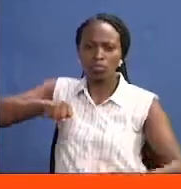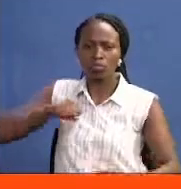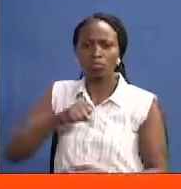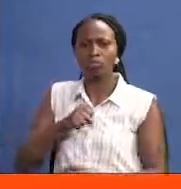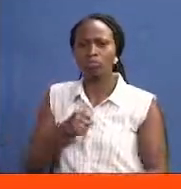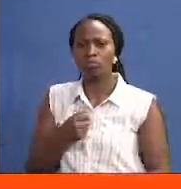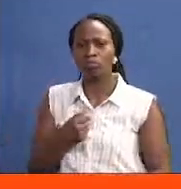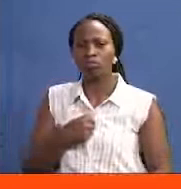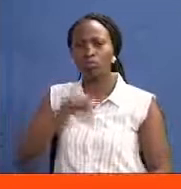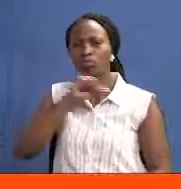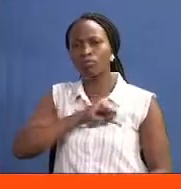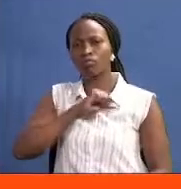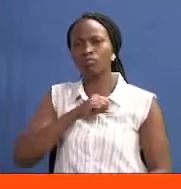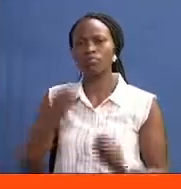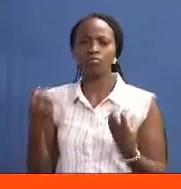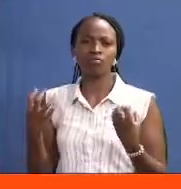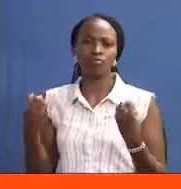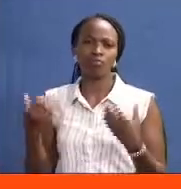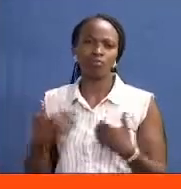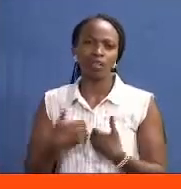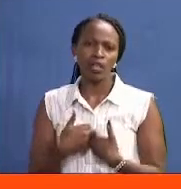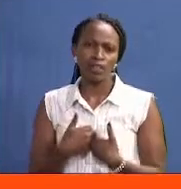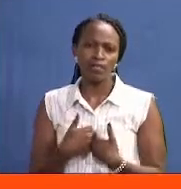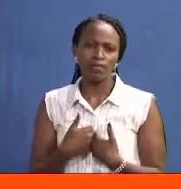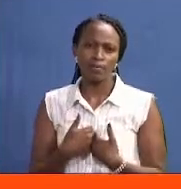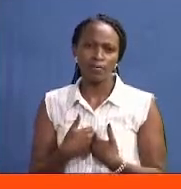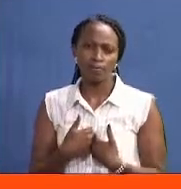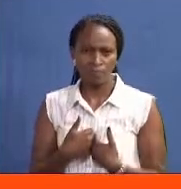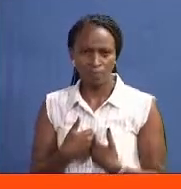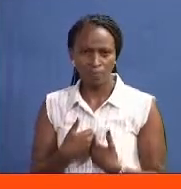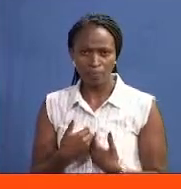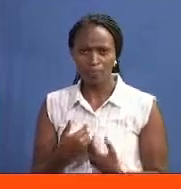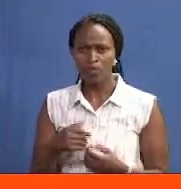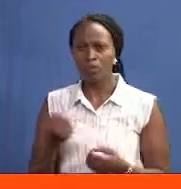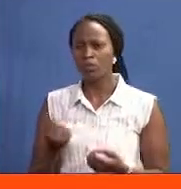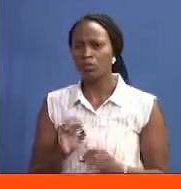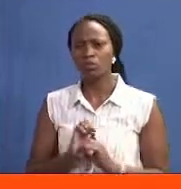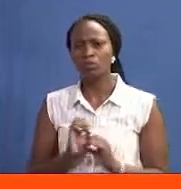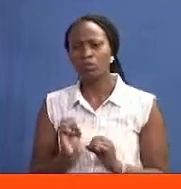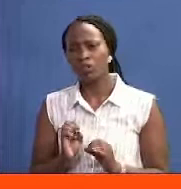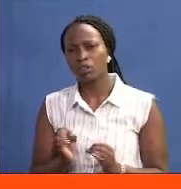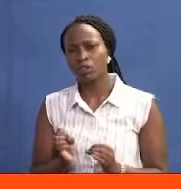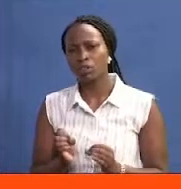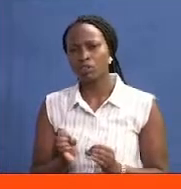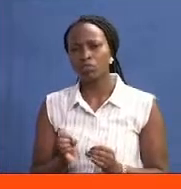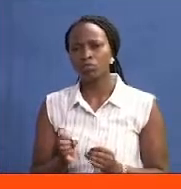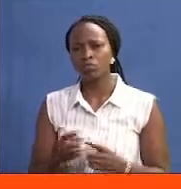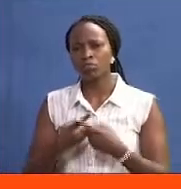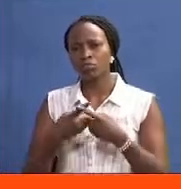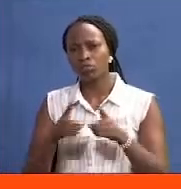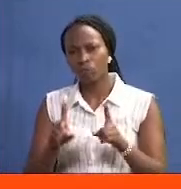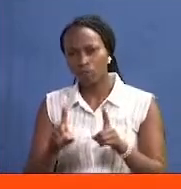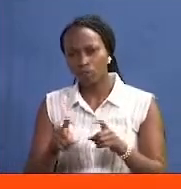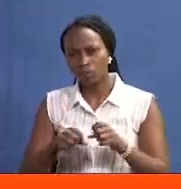are many advantages of having the audience participate, not just passively receiving the information, but also